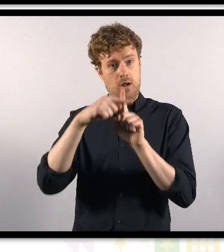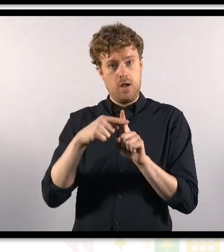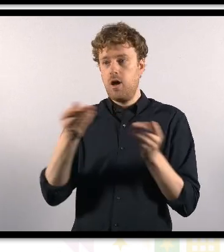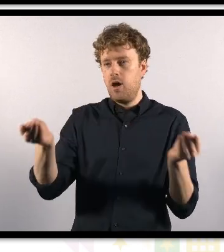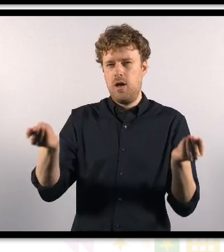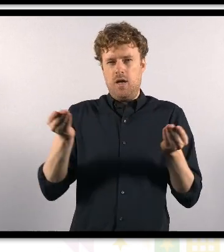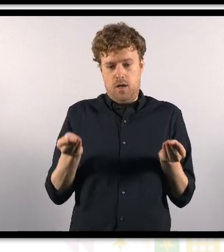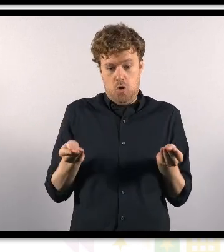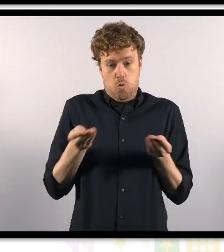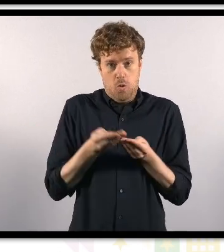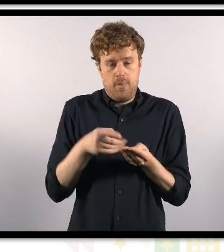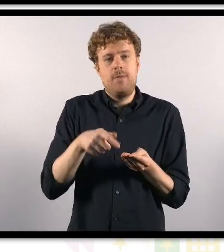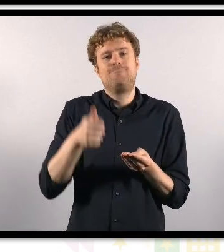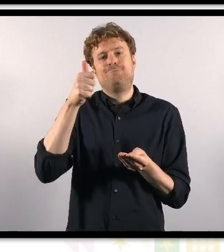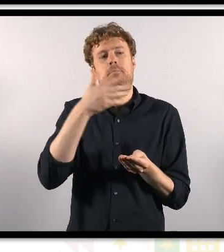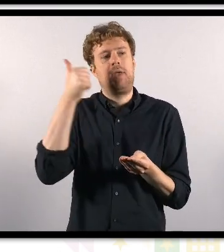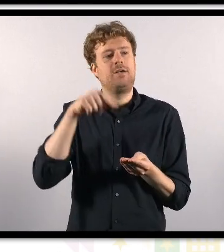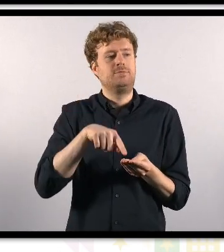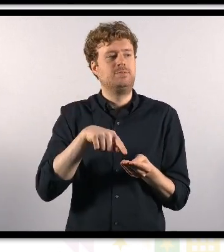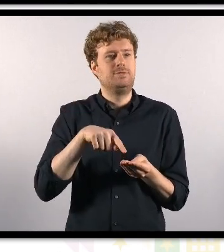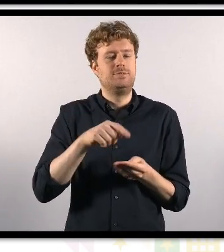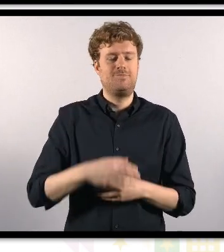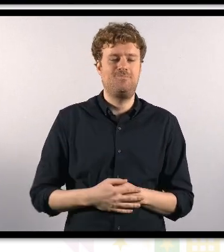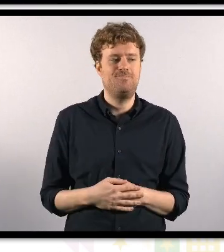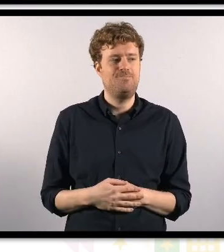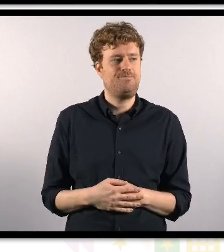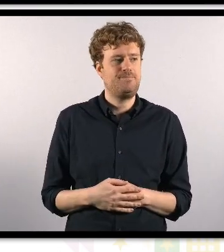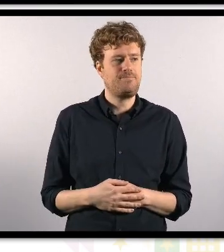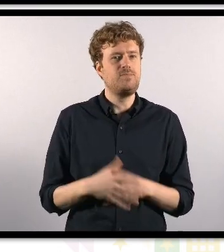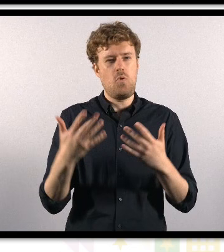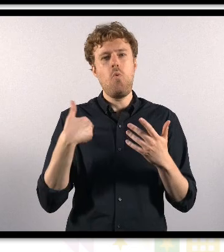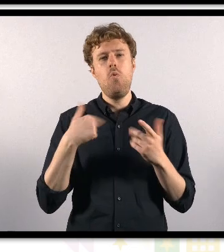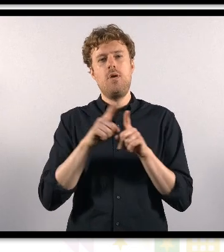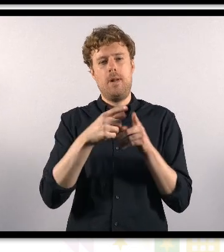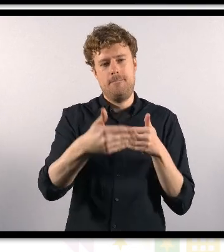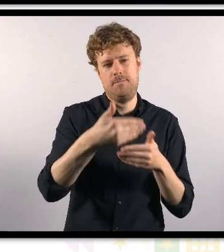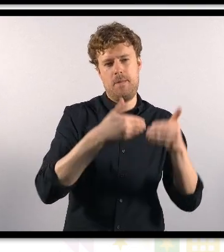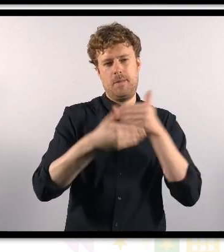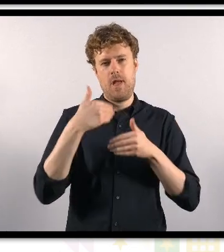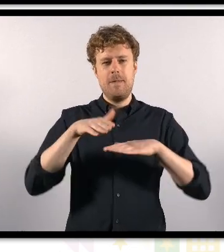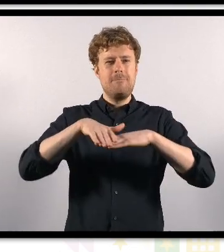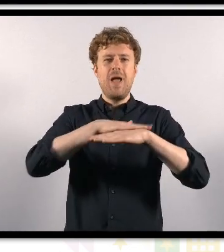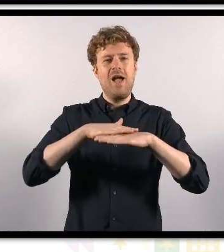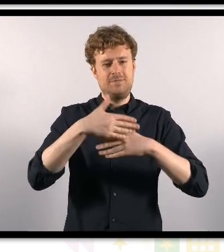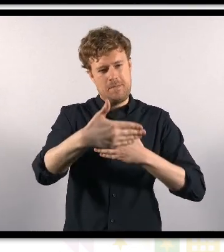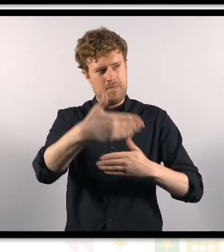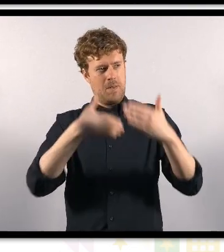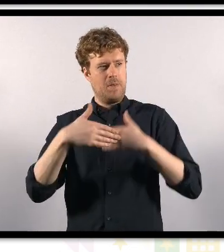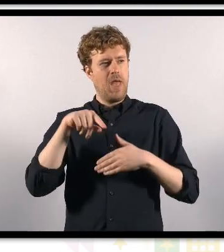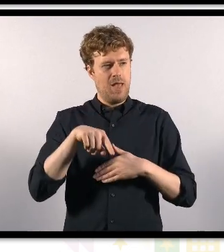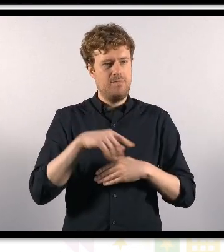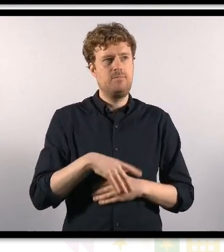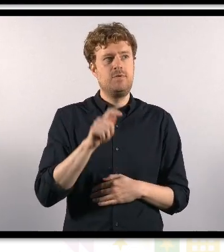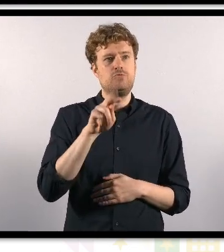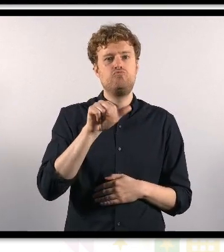sure that we can make things a little bit more predictable? So the first thing that we did was to clean the trace up. How do we clean?